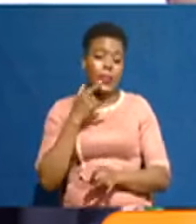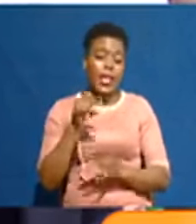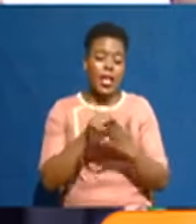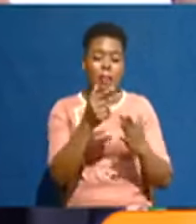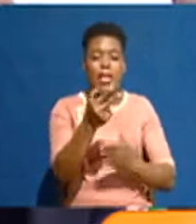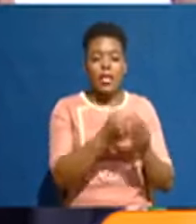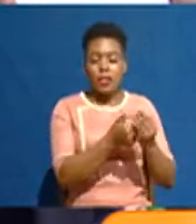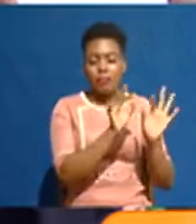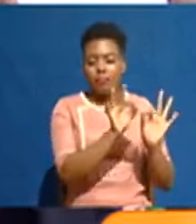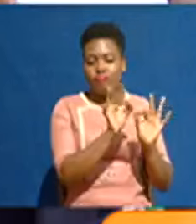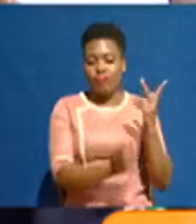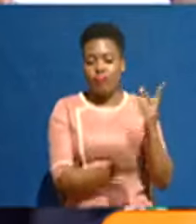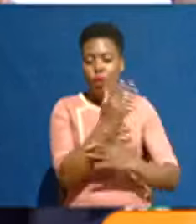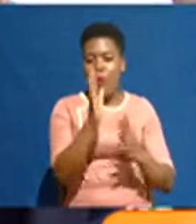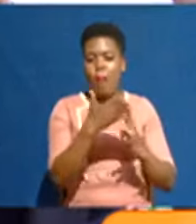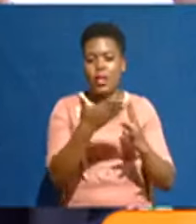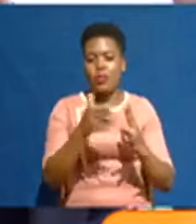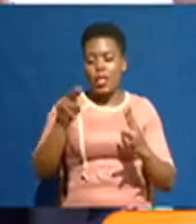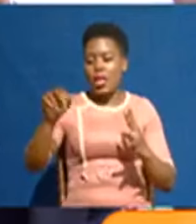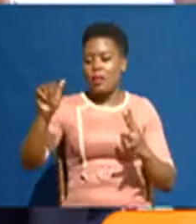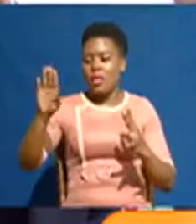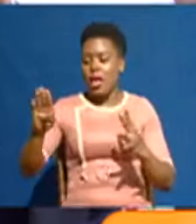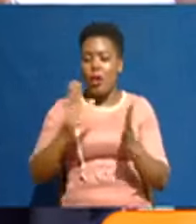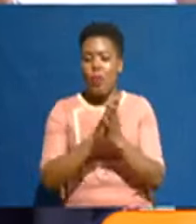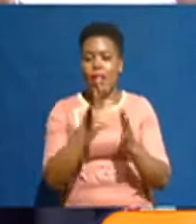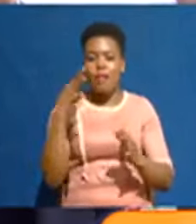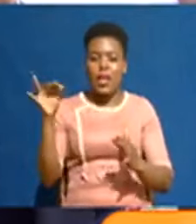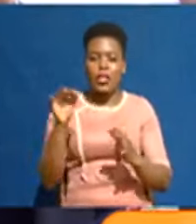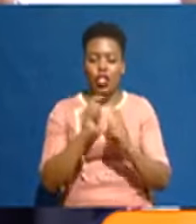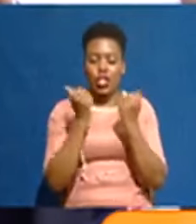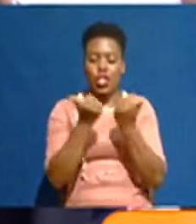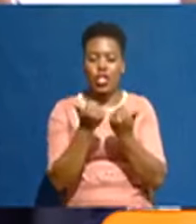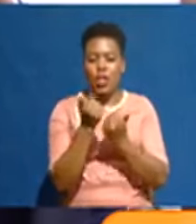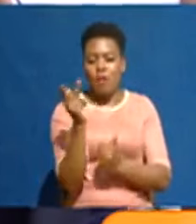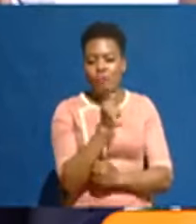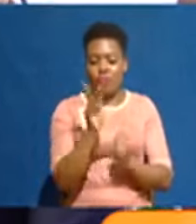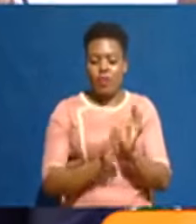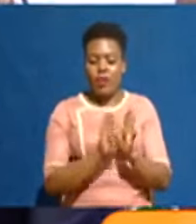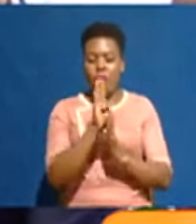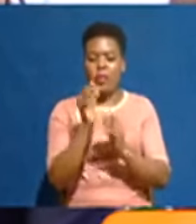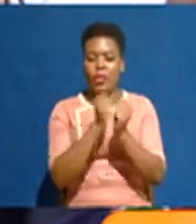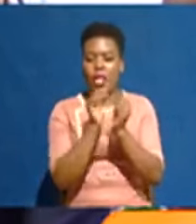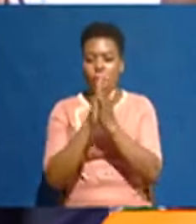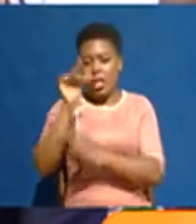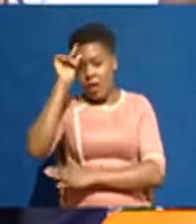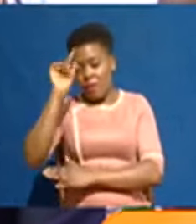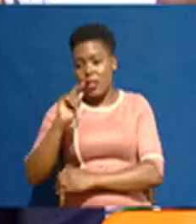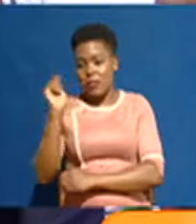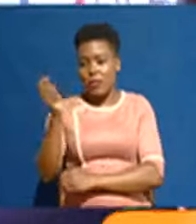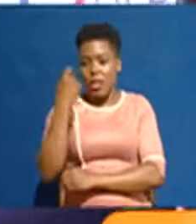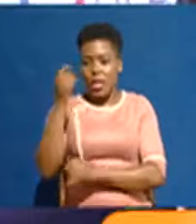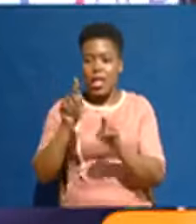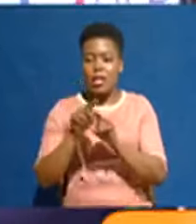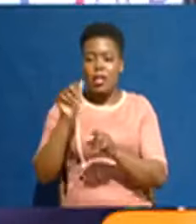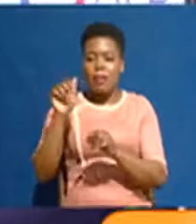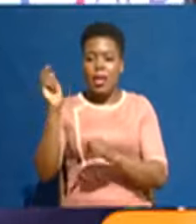partnership established between the NBA and the French Agency for Development, together with the government of Kenya and the Kenyan Academy of Sports.